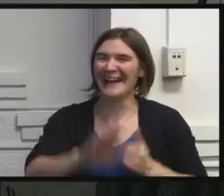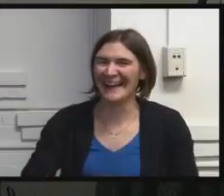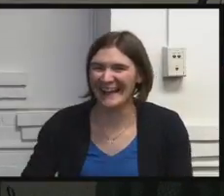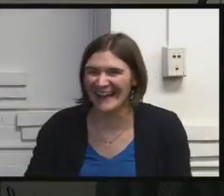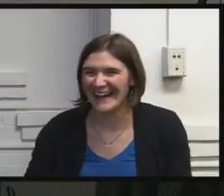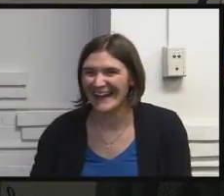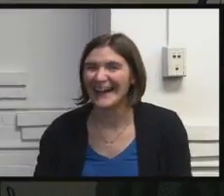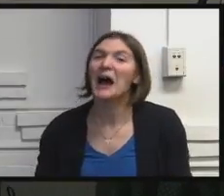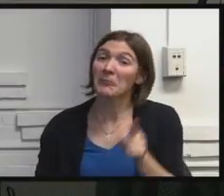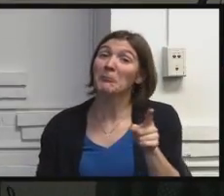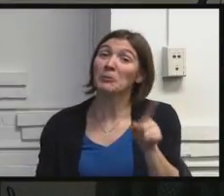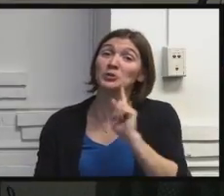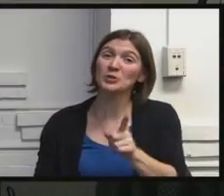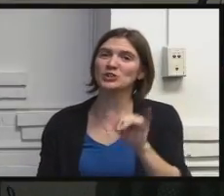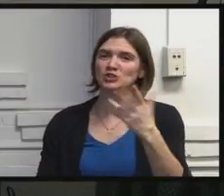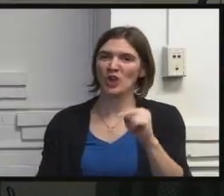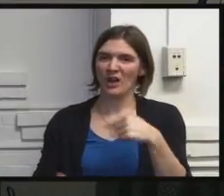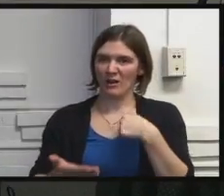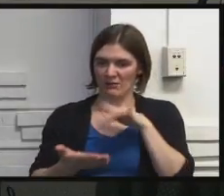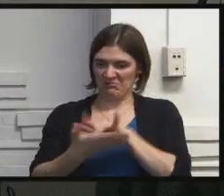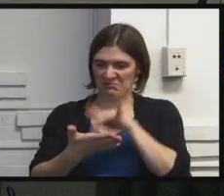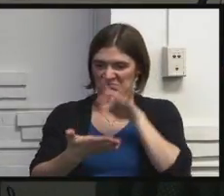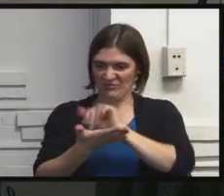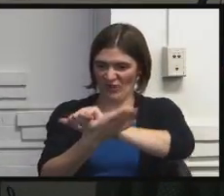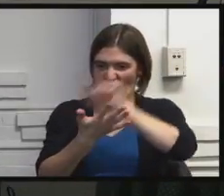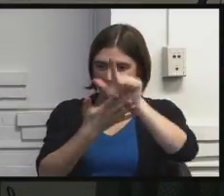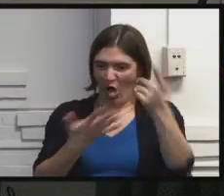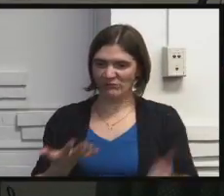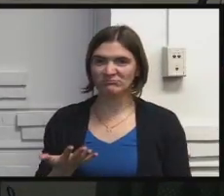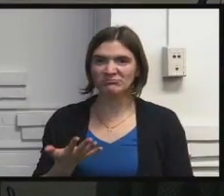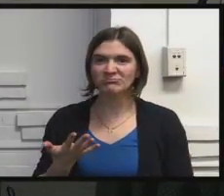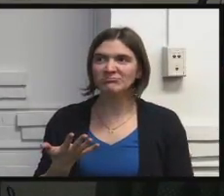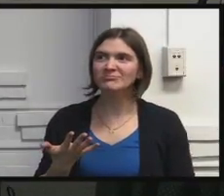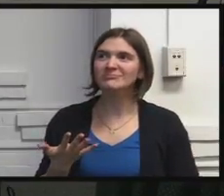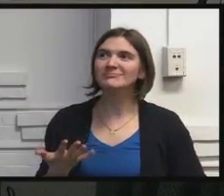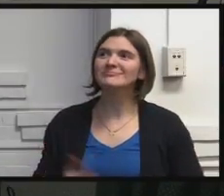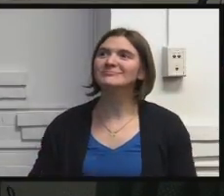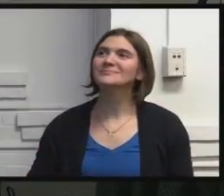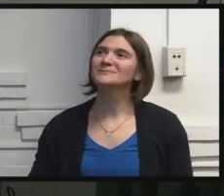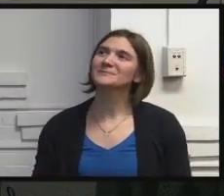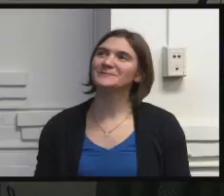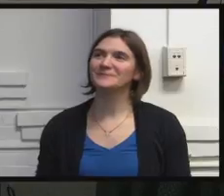So I'm going to hit every one of them. All others.